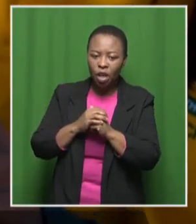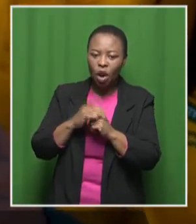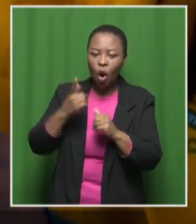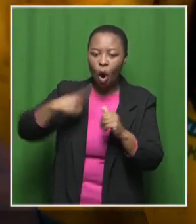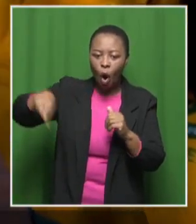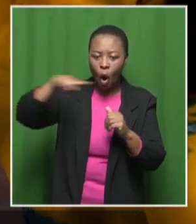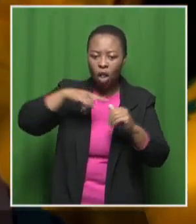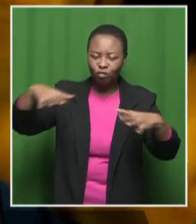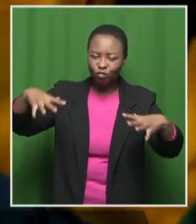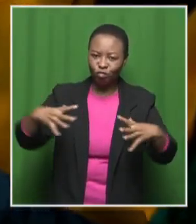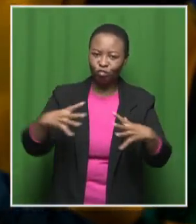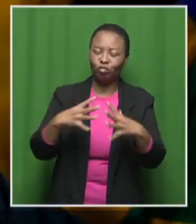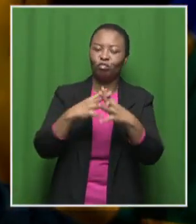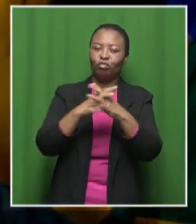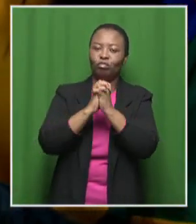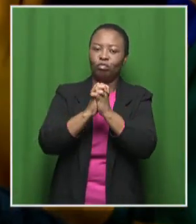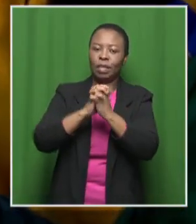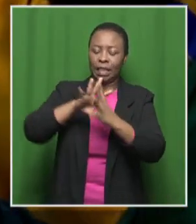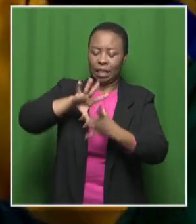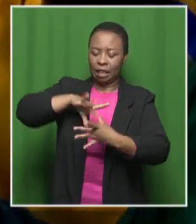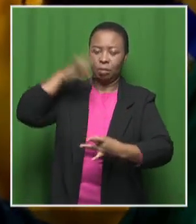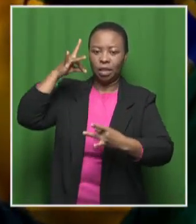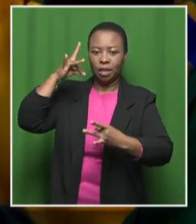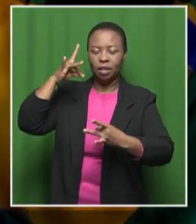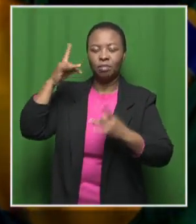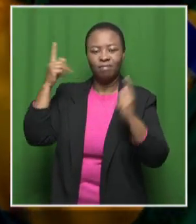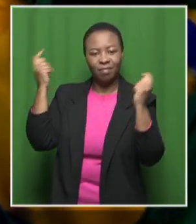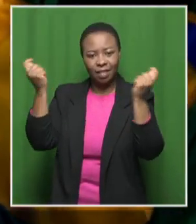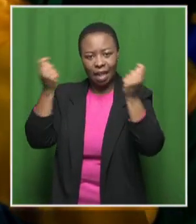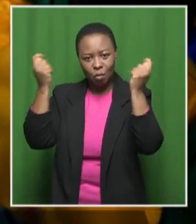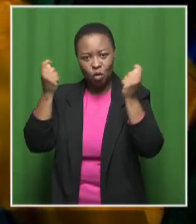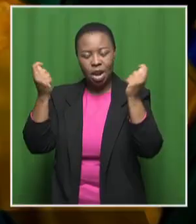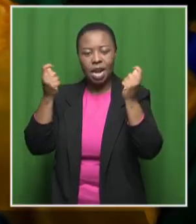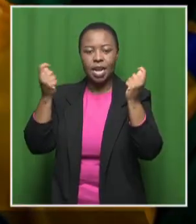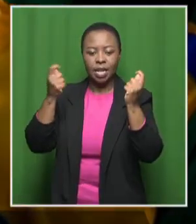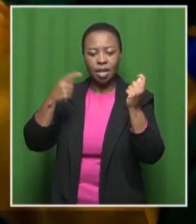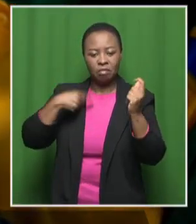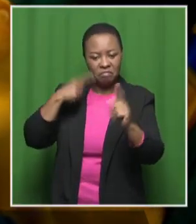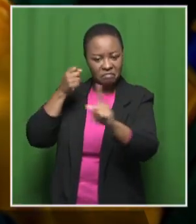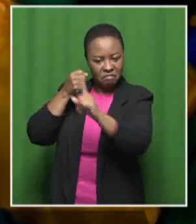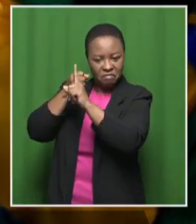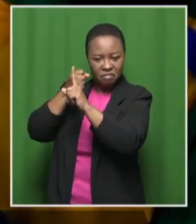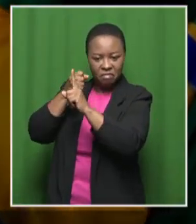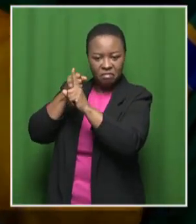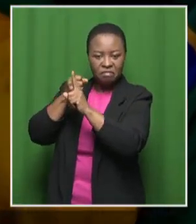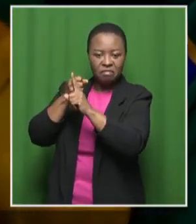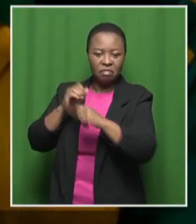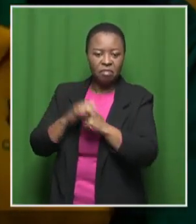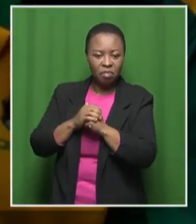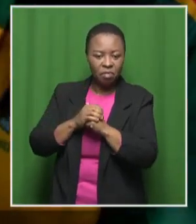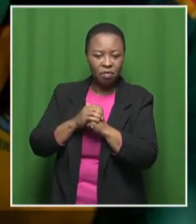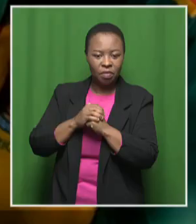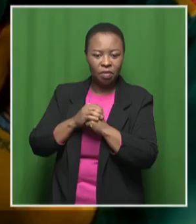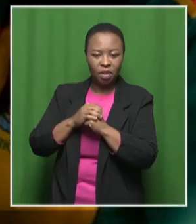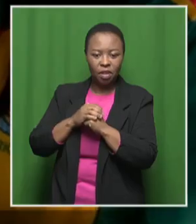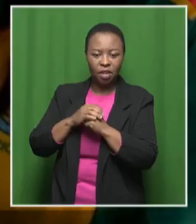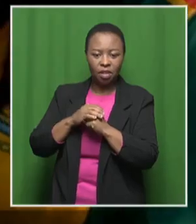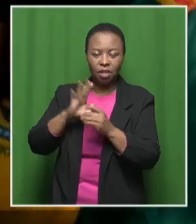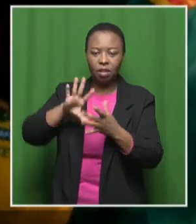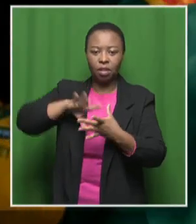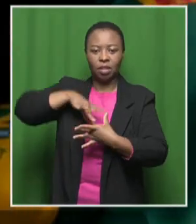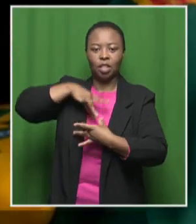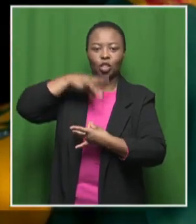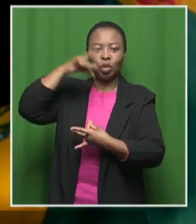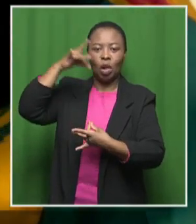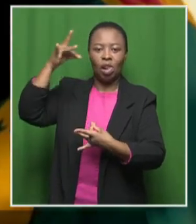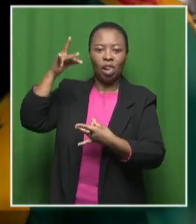here to celebrate the spirit and things that brings us here. With strength and grace they take the fields, the heart glaze, the soul's relief,